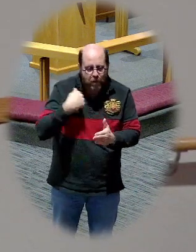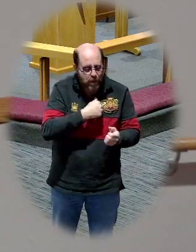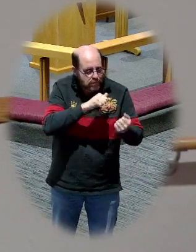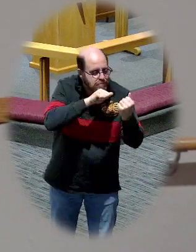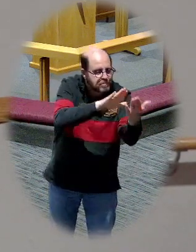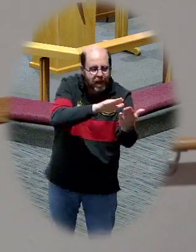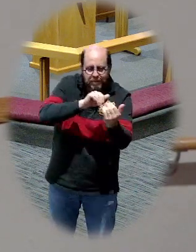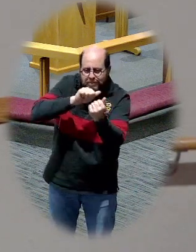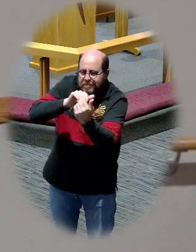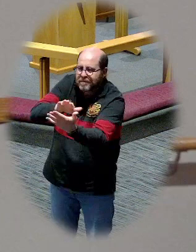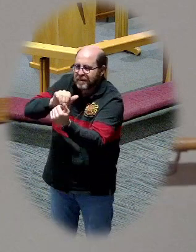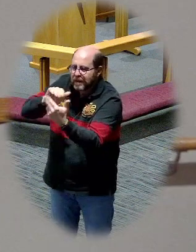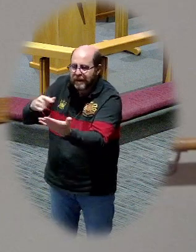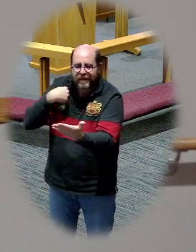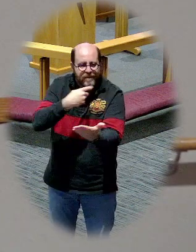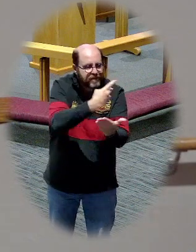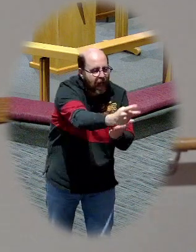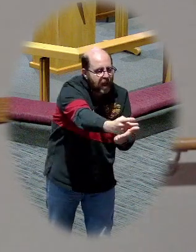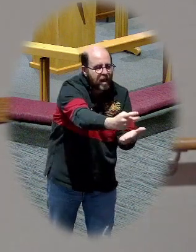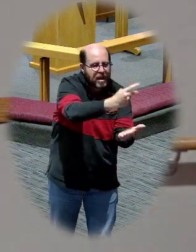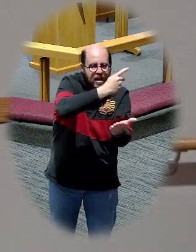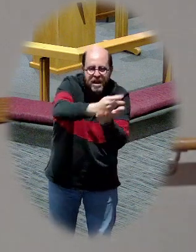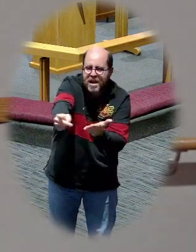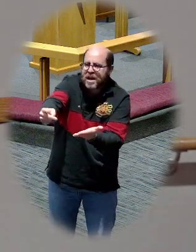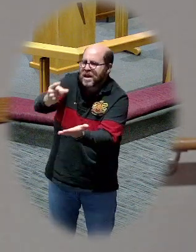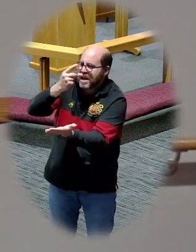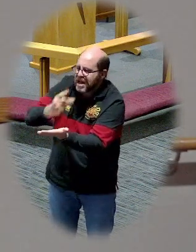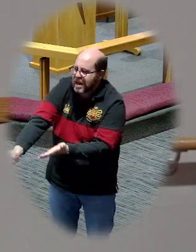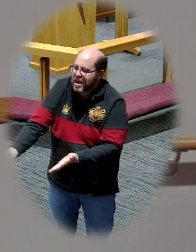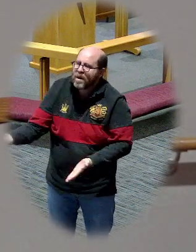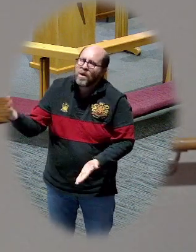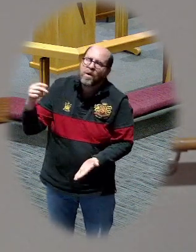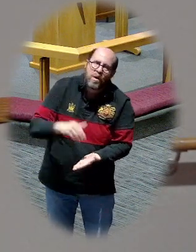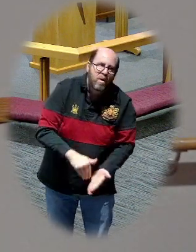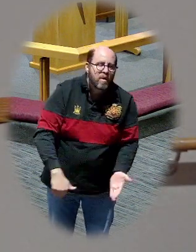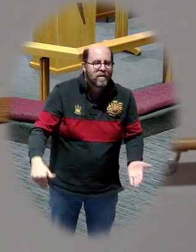our shortcomings over and over and over again.